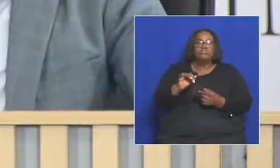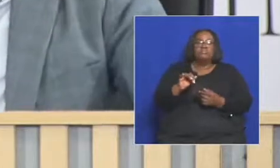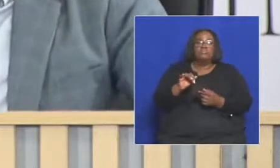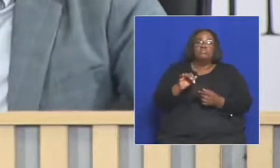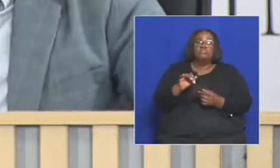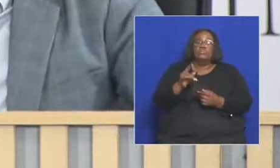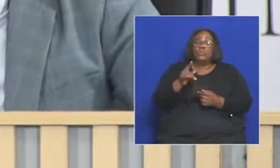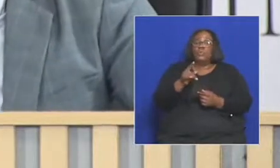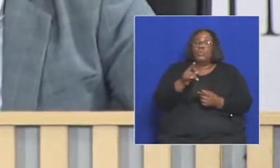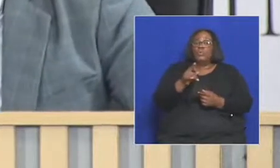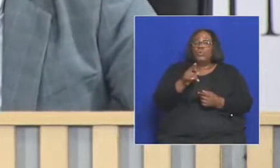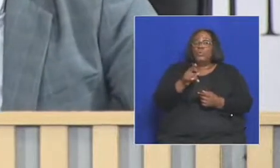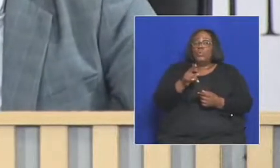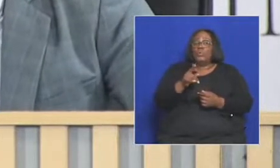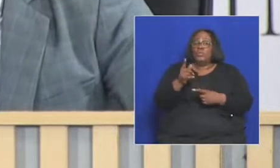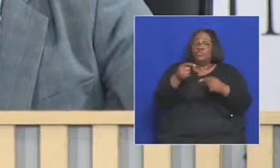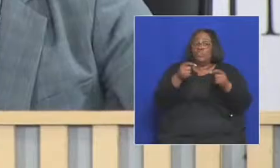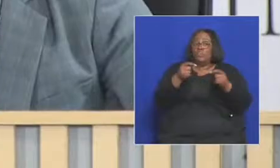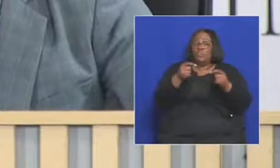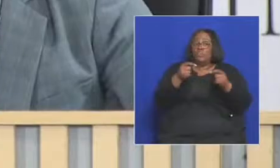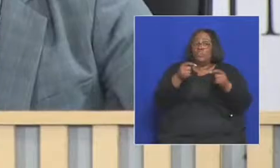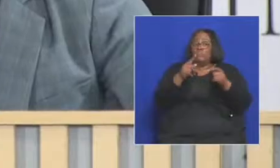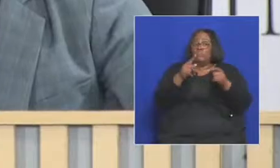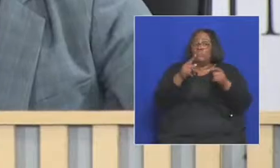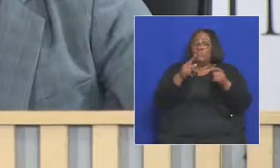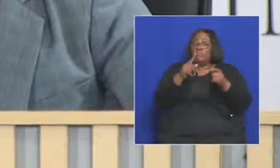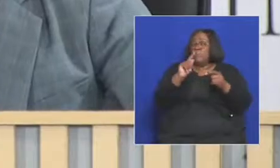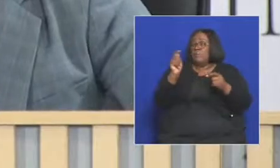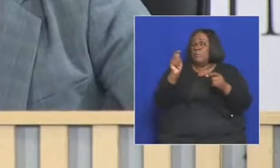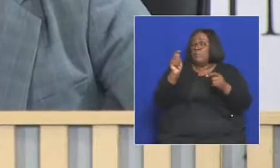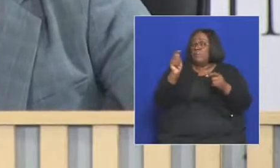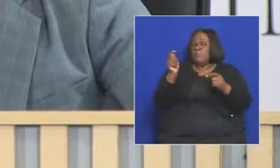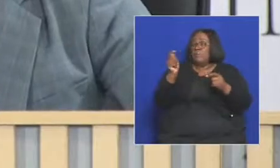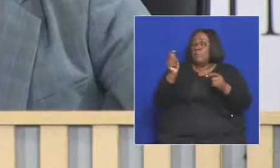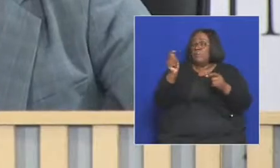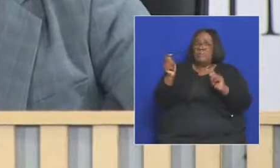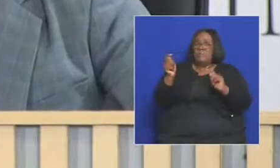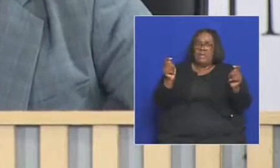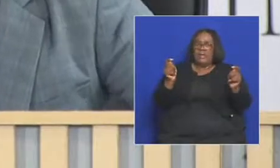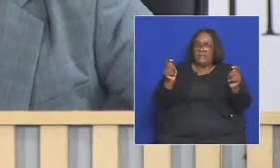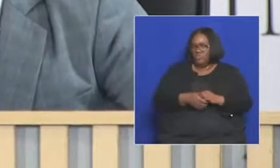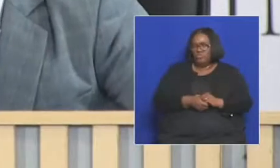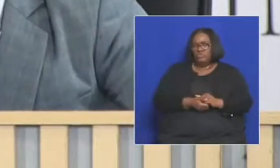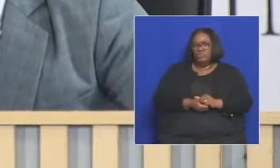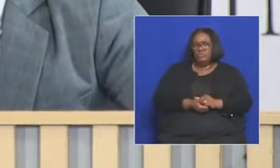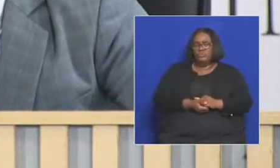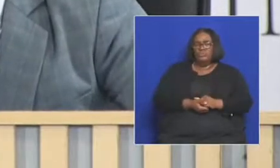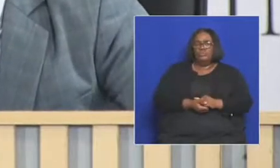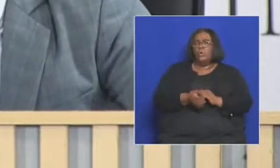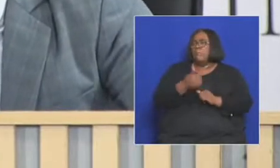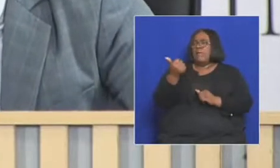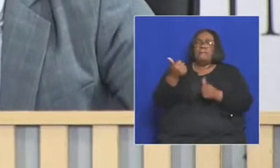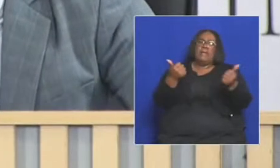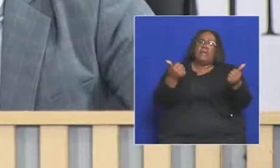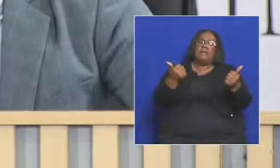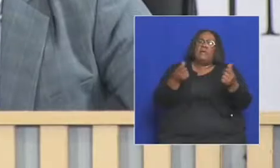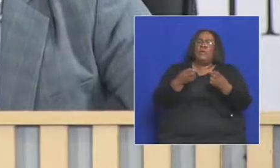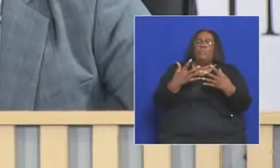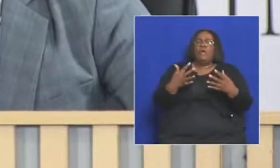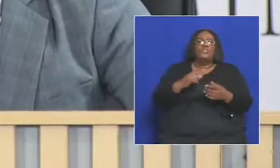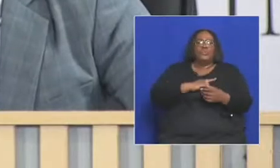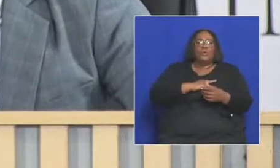the supplier? By the main supplier? Yes, what was returned, not paid out, what was returned to you because I had no